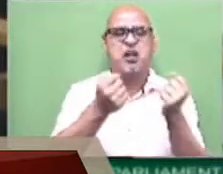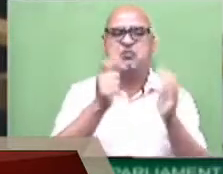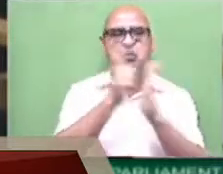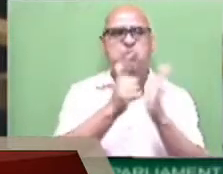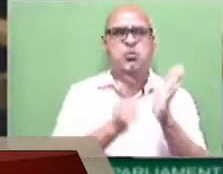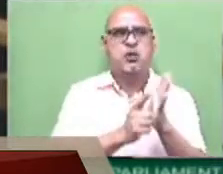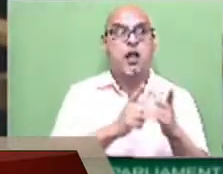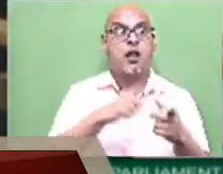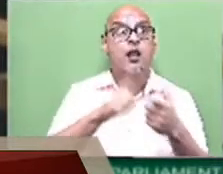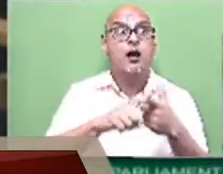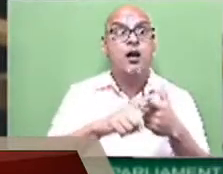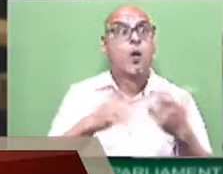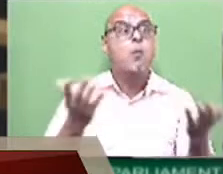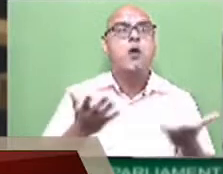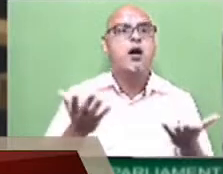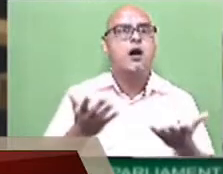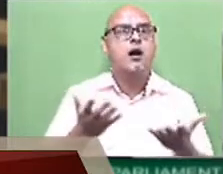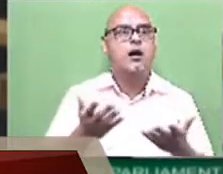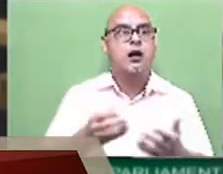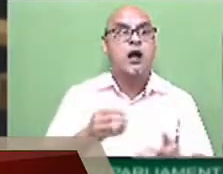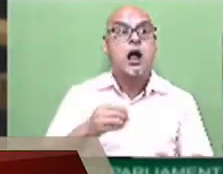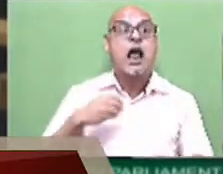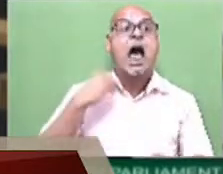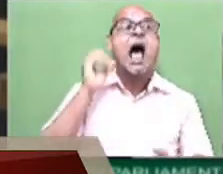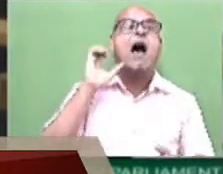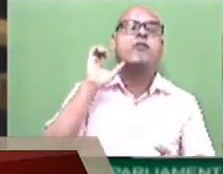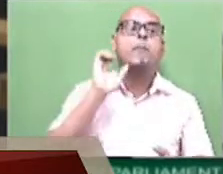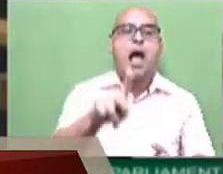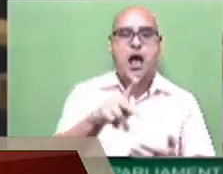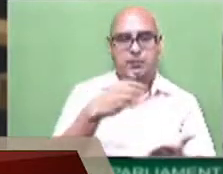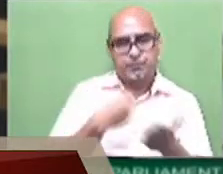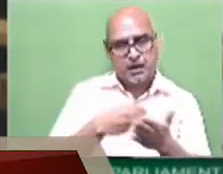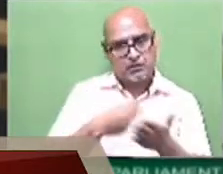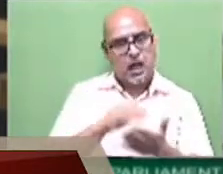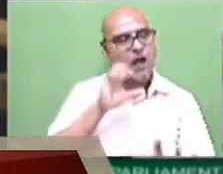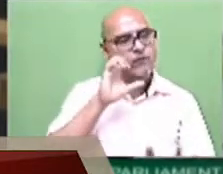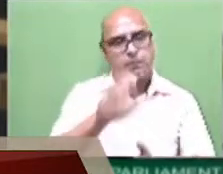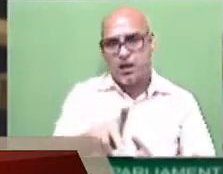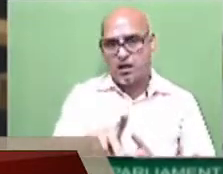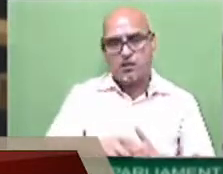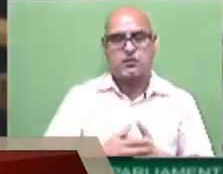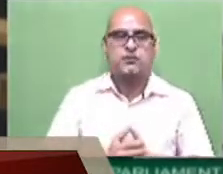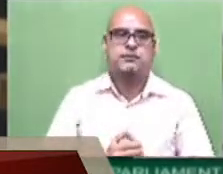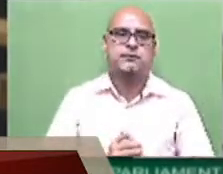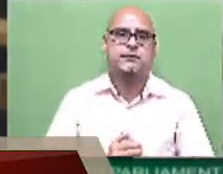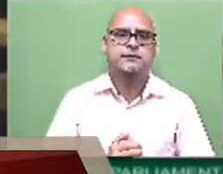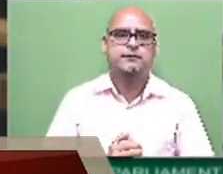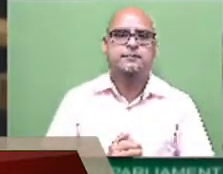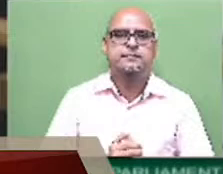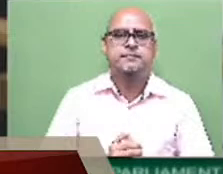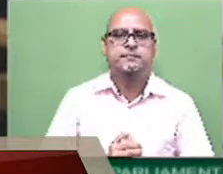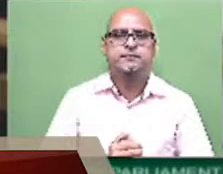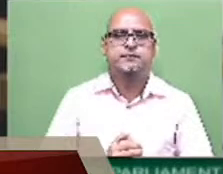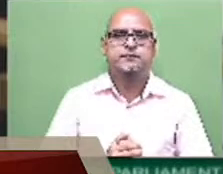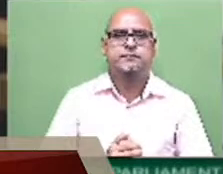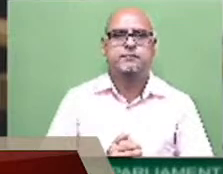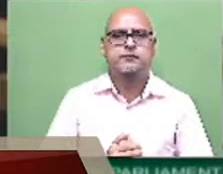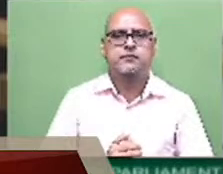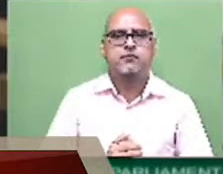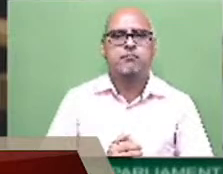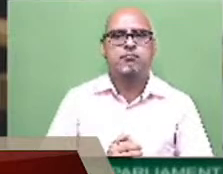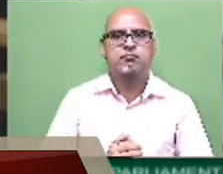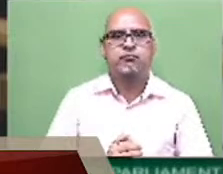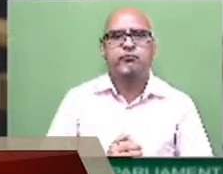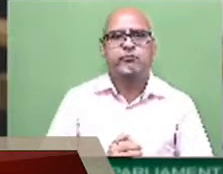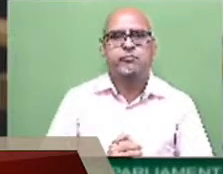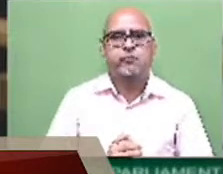are decisions of the High Court that in fact says that this money will attract an